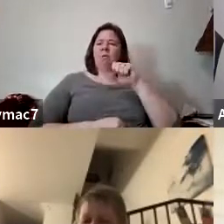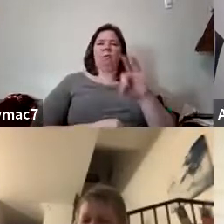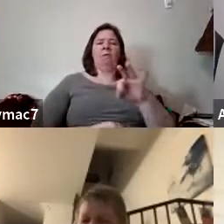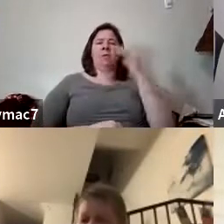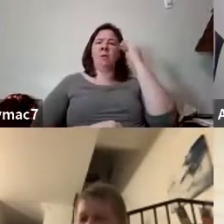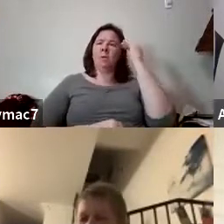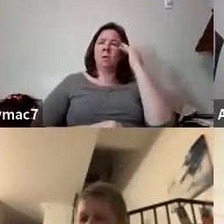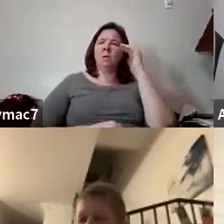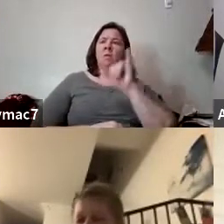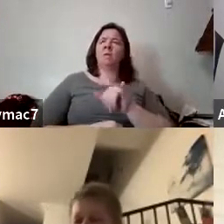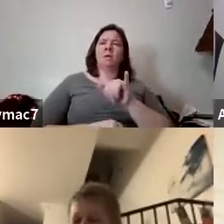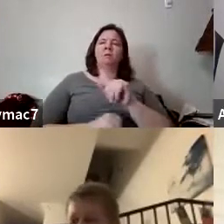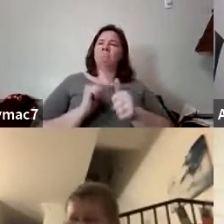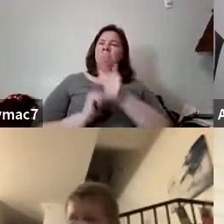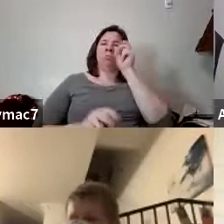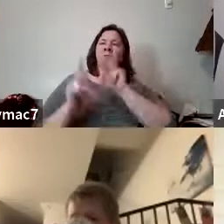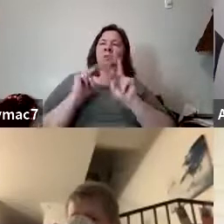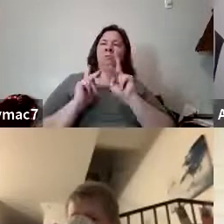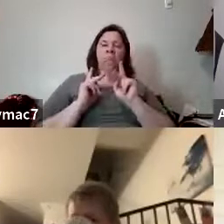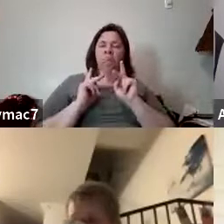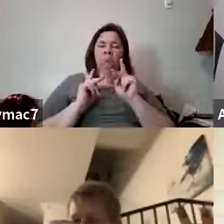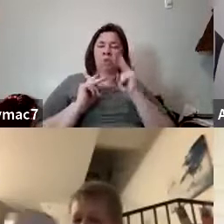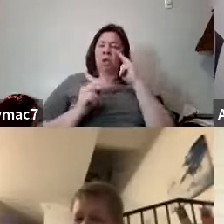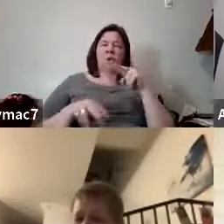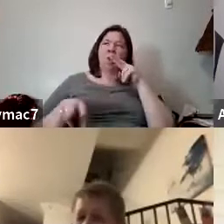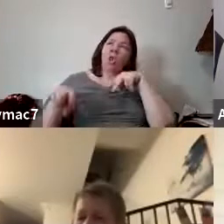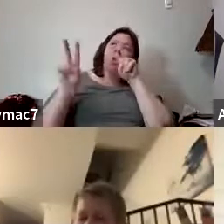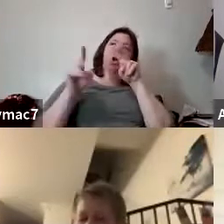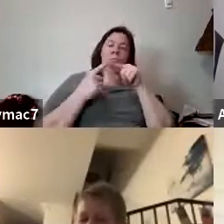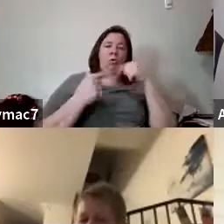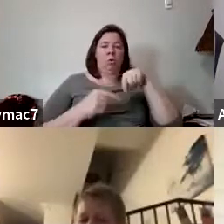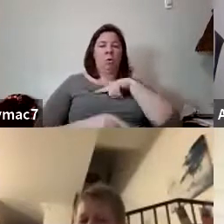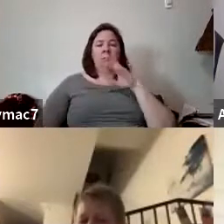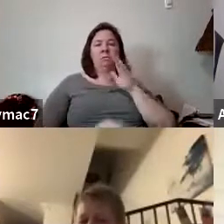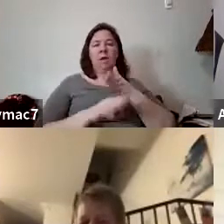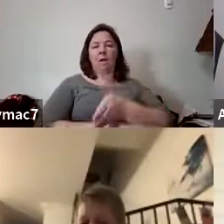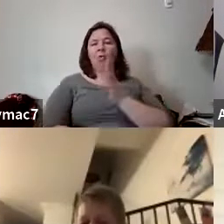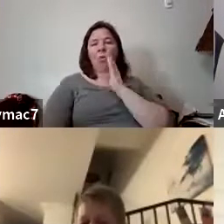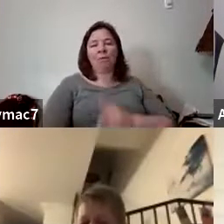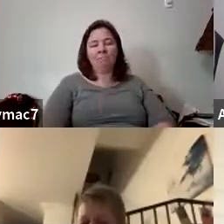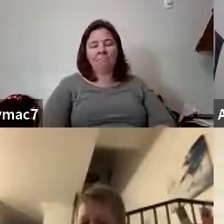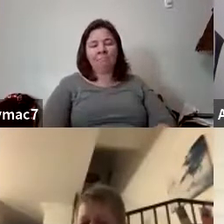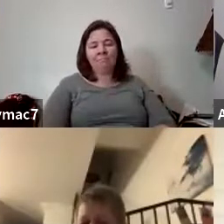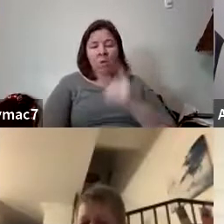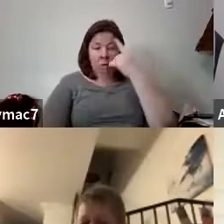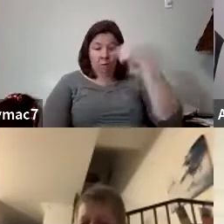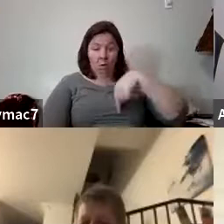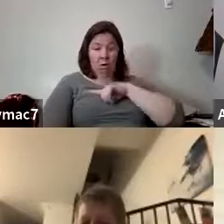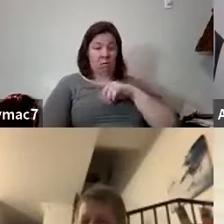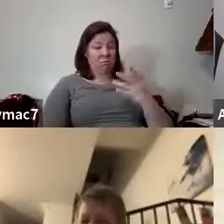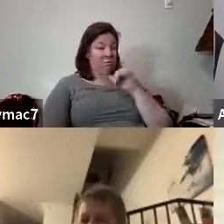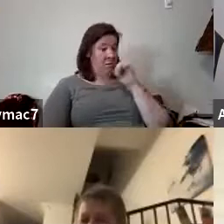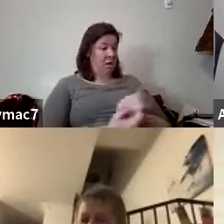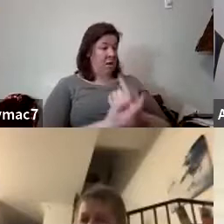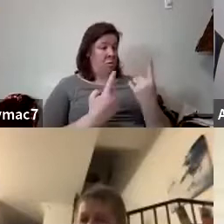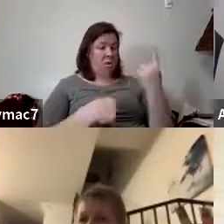know that most people, will look up to us after this. And for us who, not everybody, like I said,